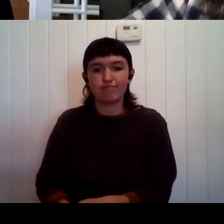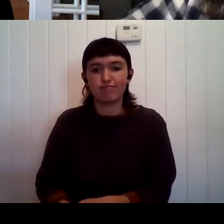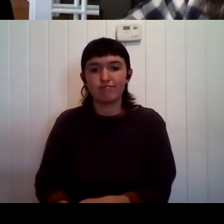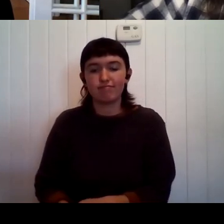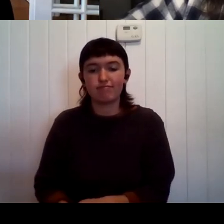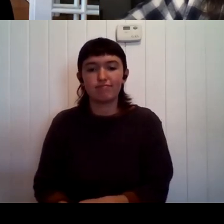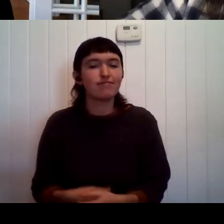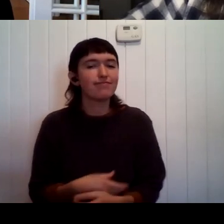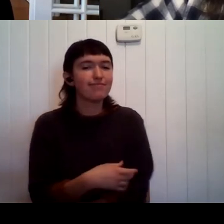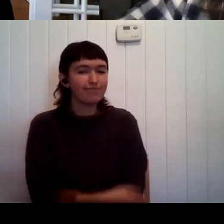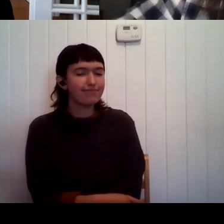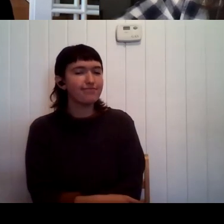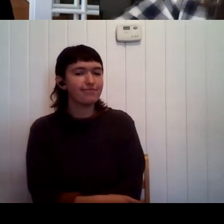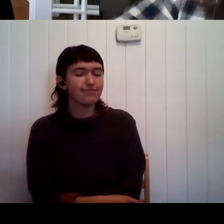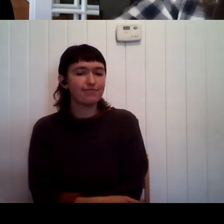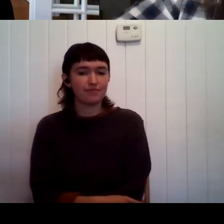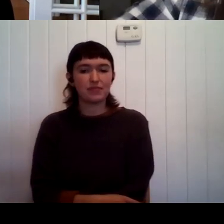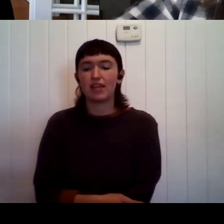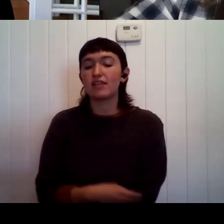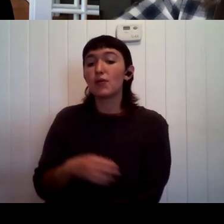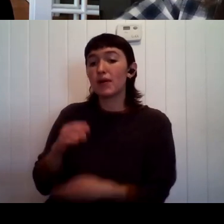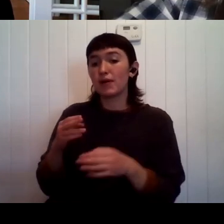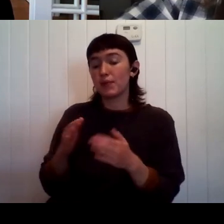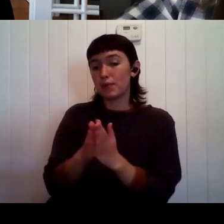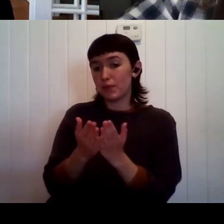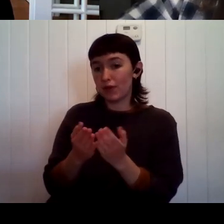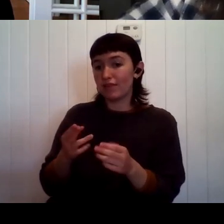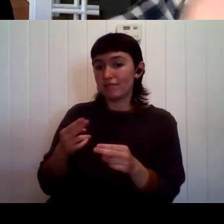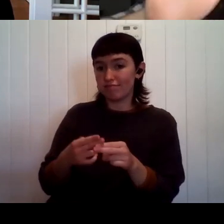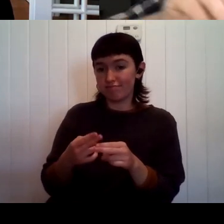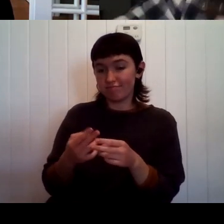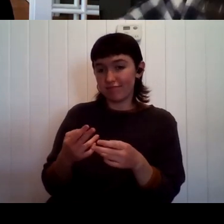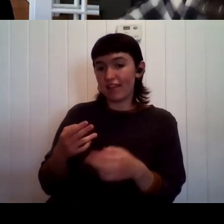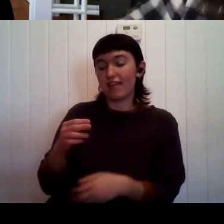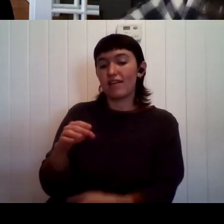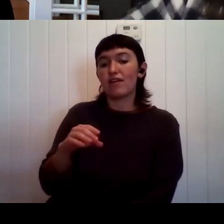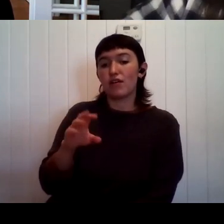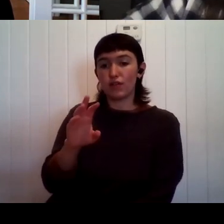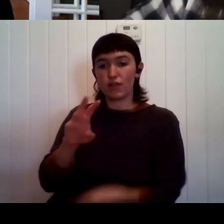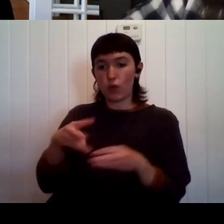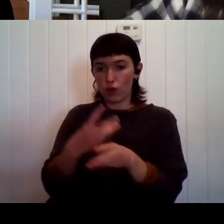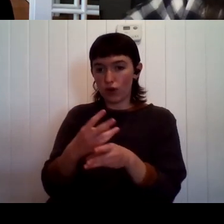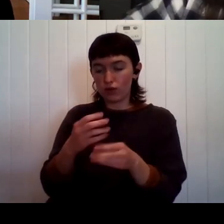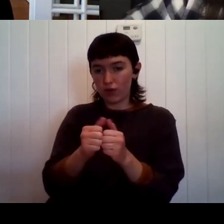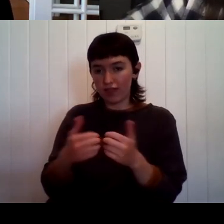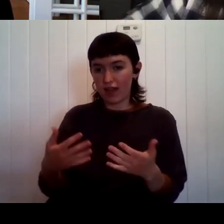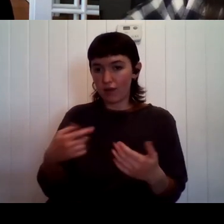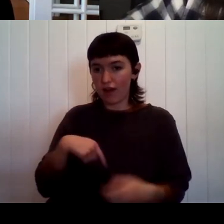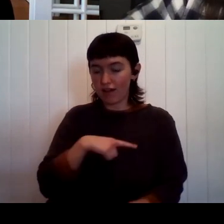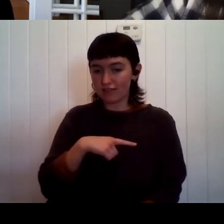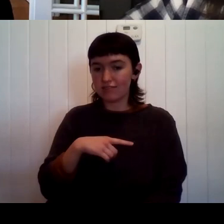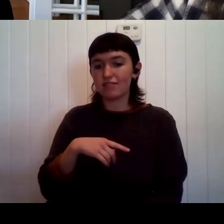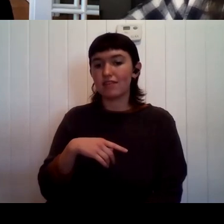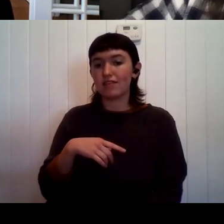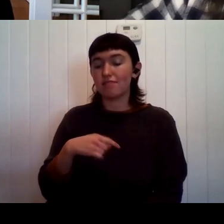There's a book on called The World Without Us that goes into super depth about this question if you're interested in that kind of thing. But I don't, I